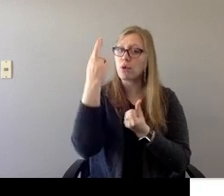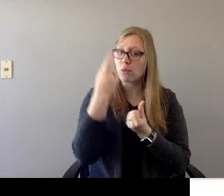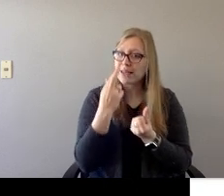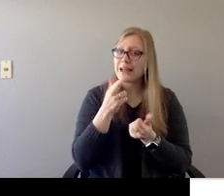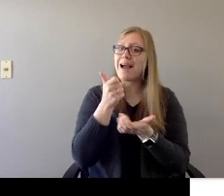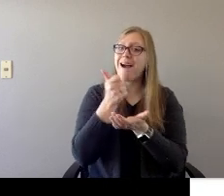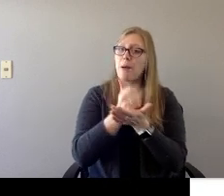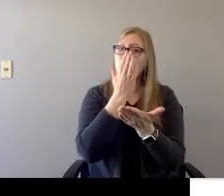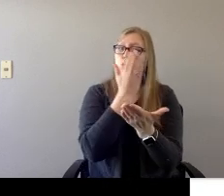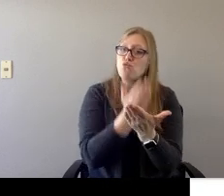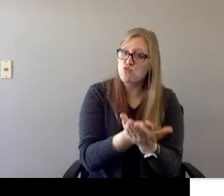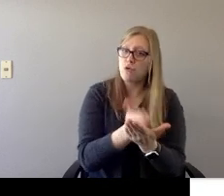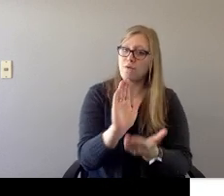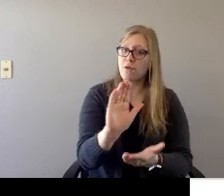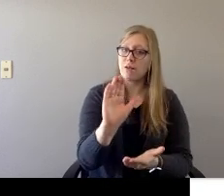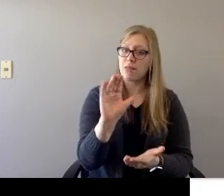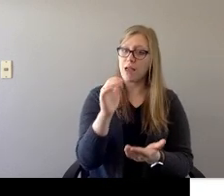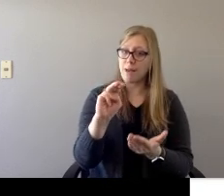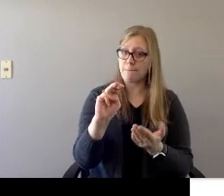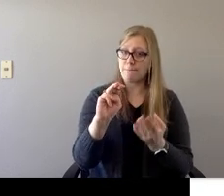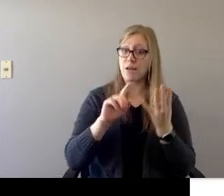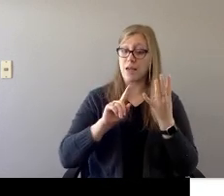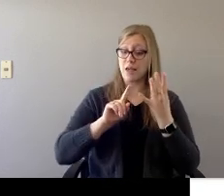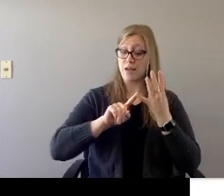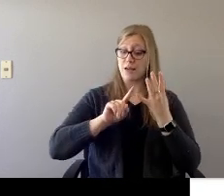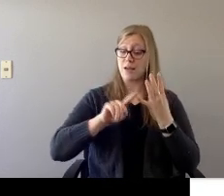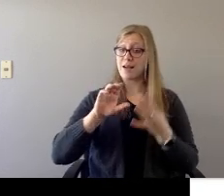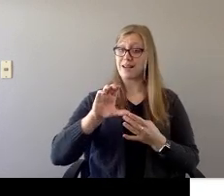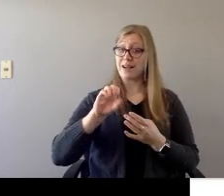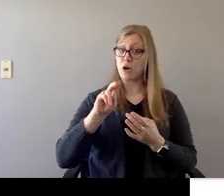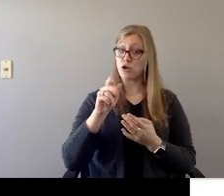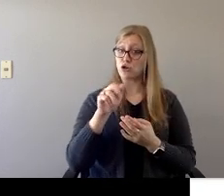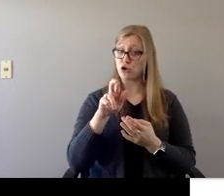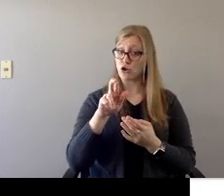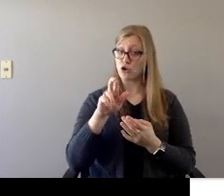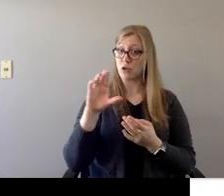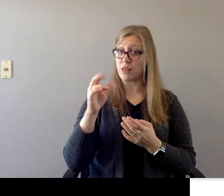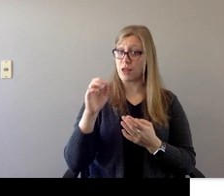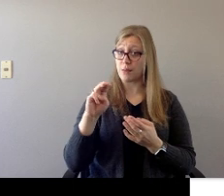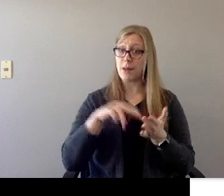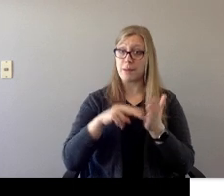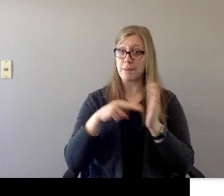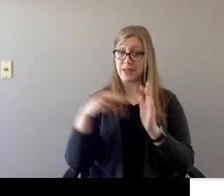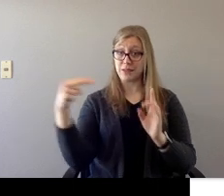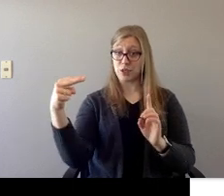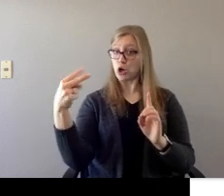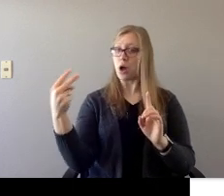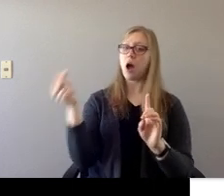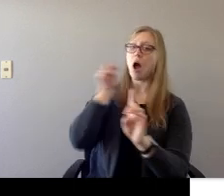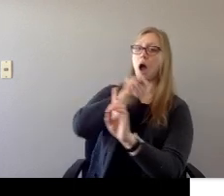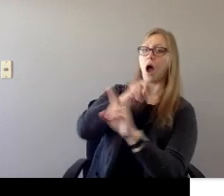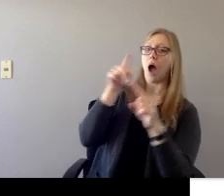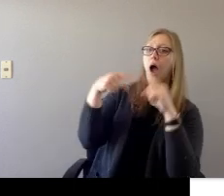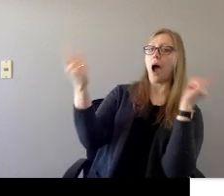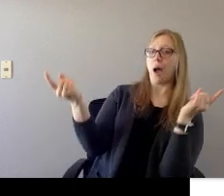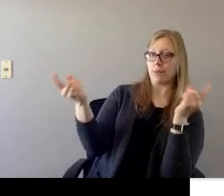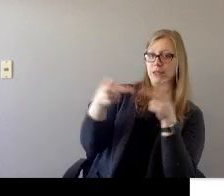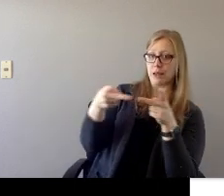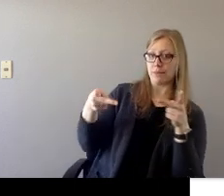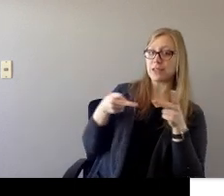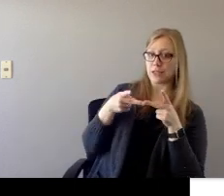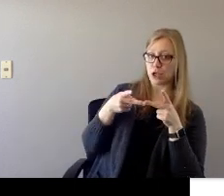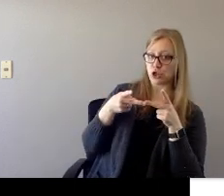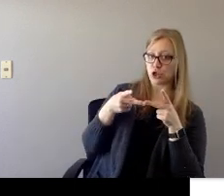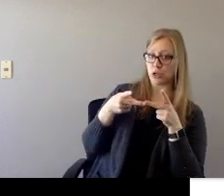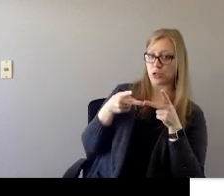then finally, we have counterclaim, and that addresses the opposite position on the topic, or takes the opposite of that